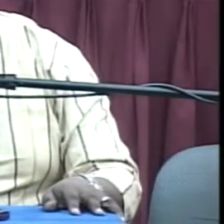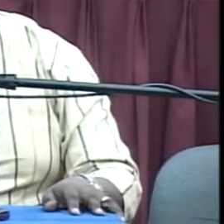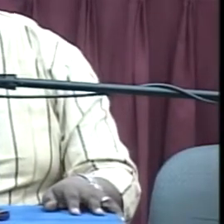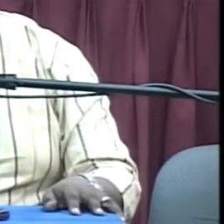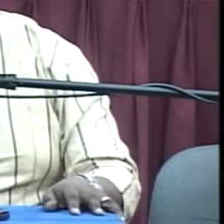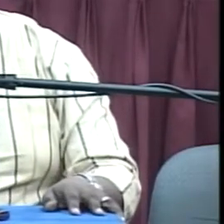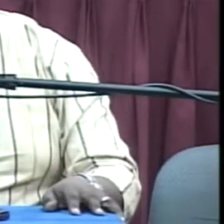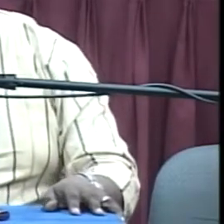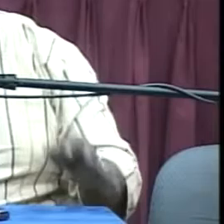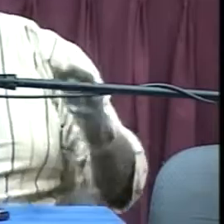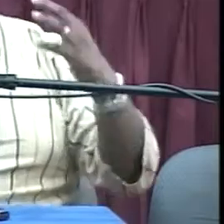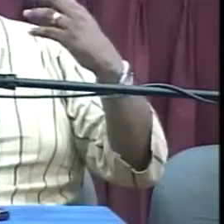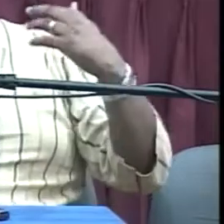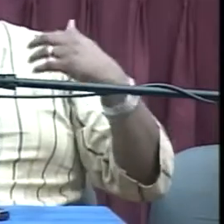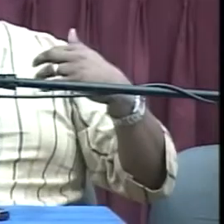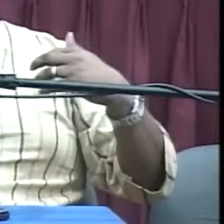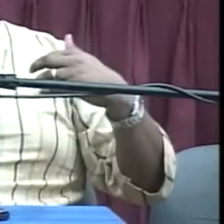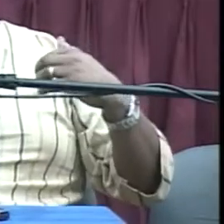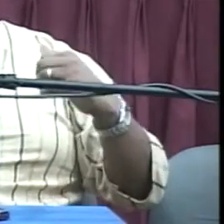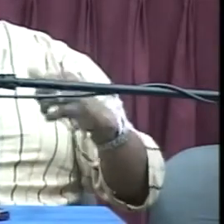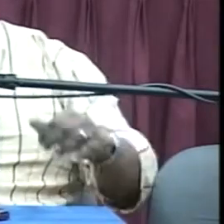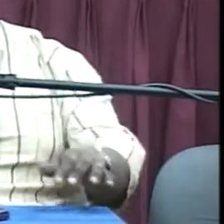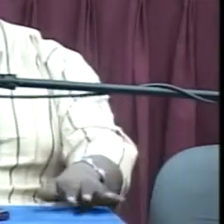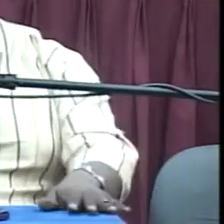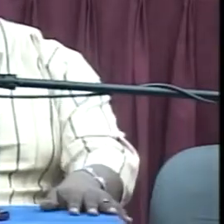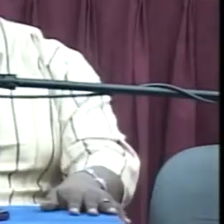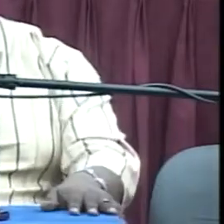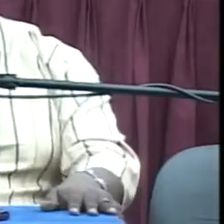young people for our own gains.